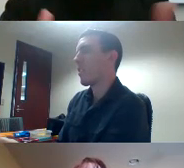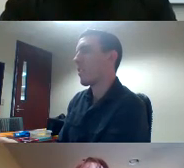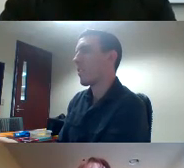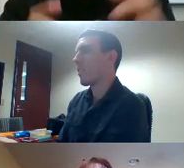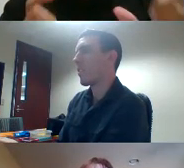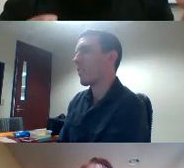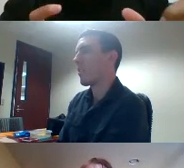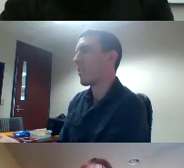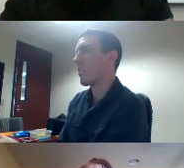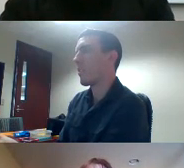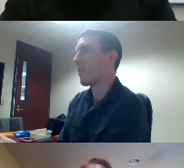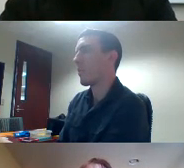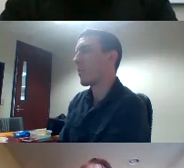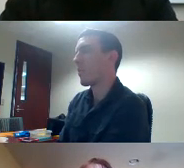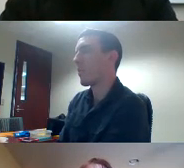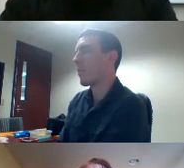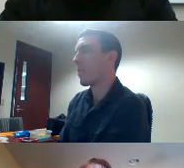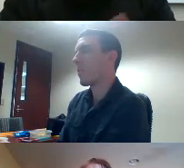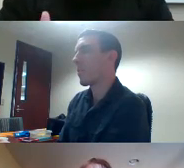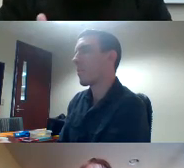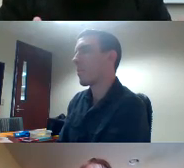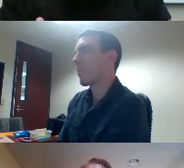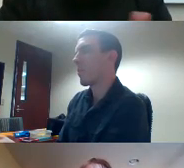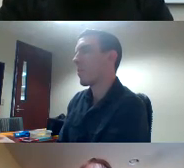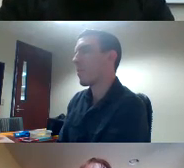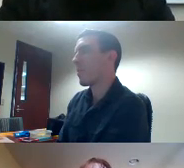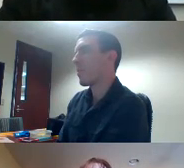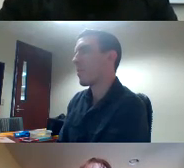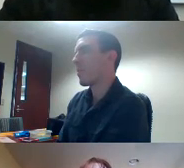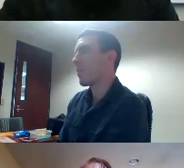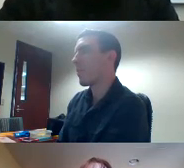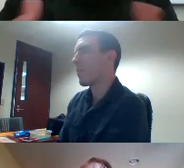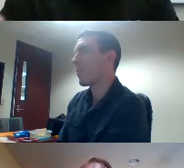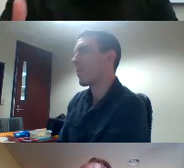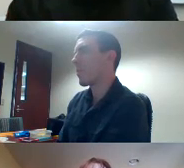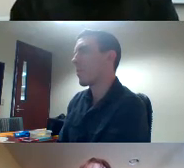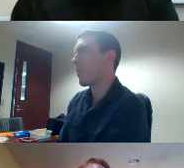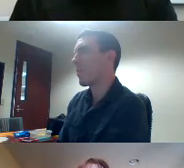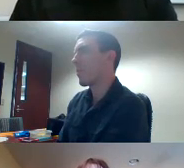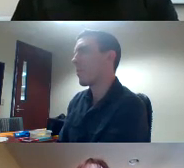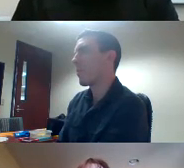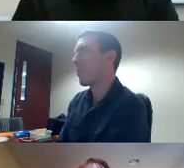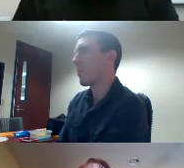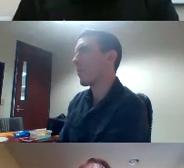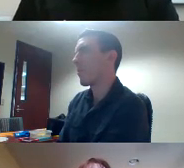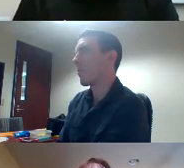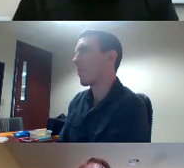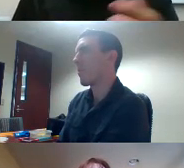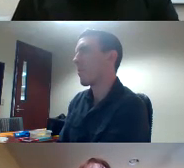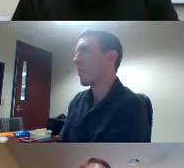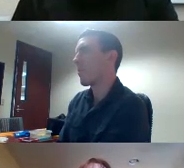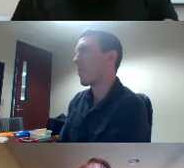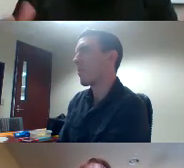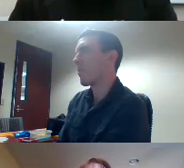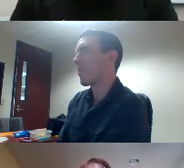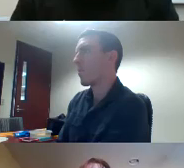smack dab the first section of this, and that really resonates with me. I'll say the other part of the charter that, as I've